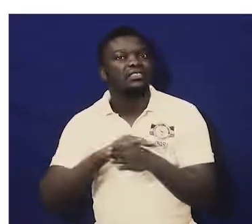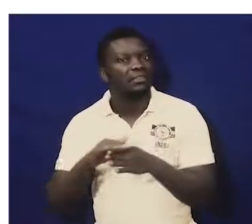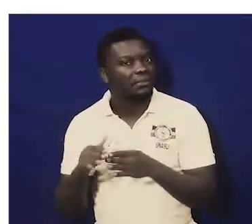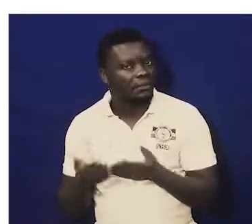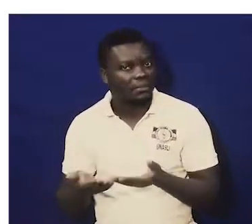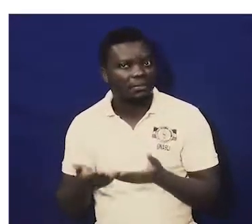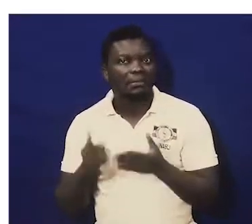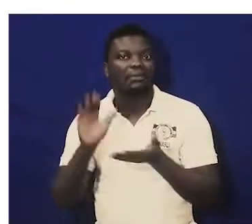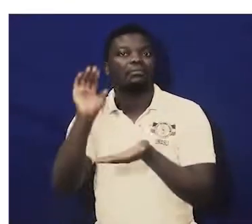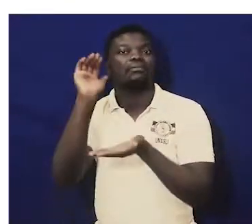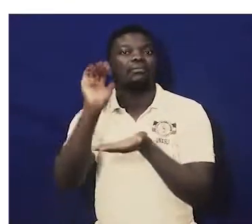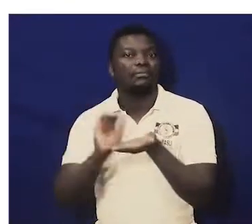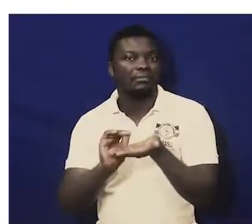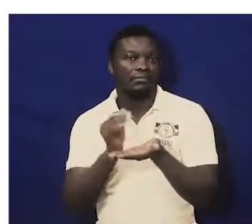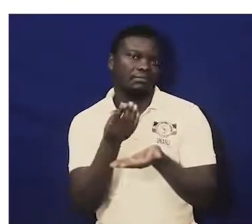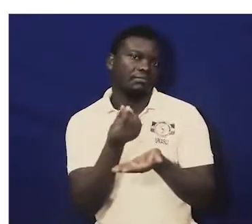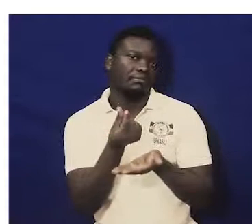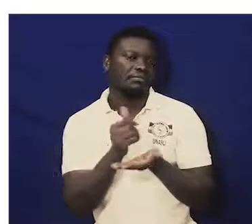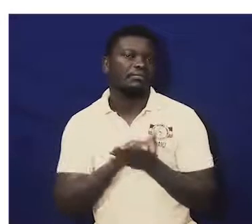made a loss.